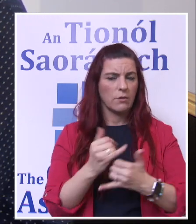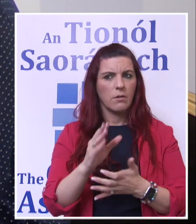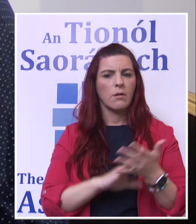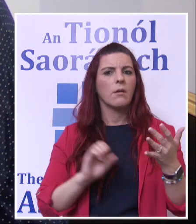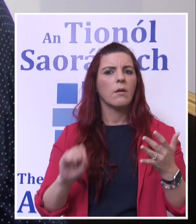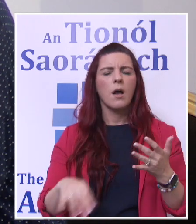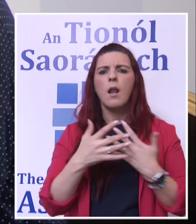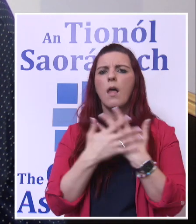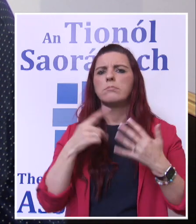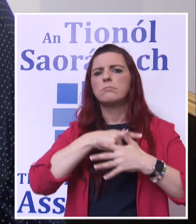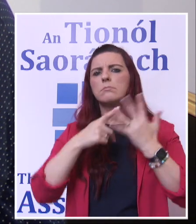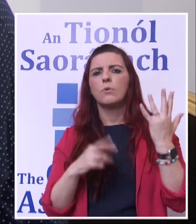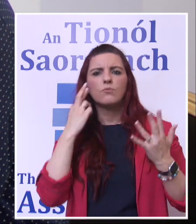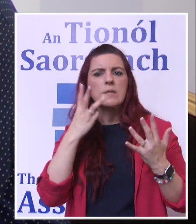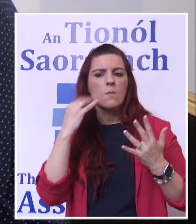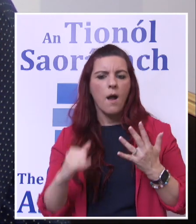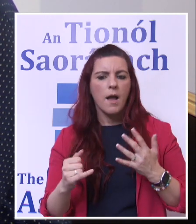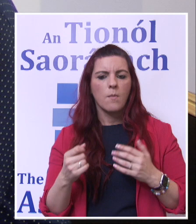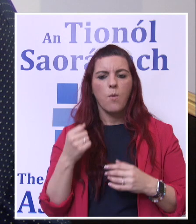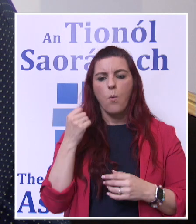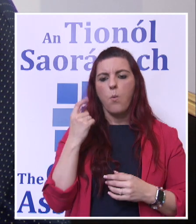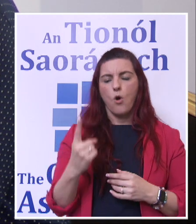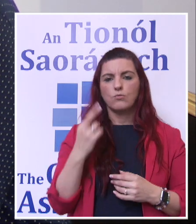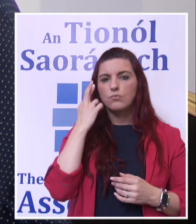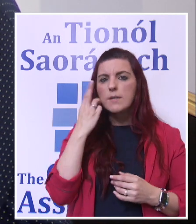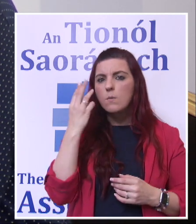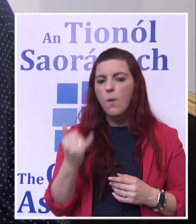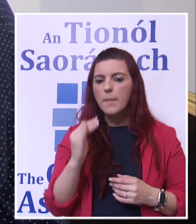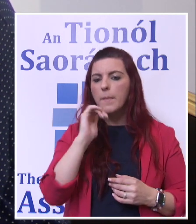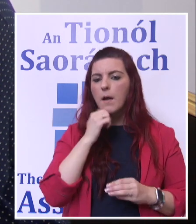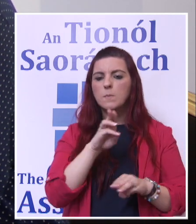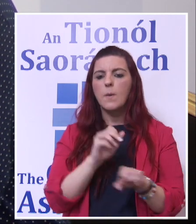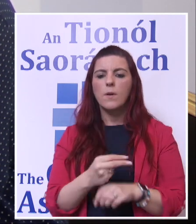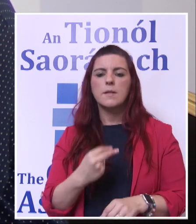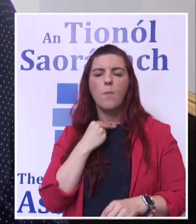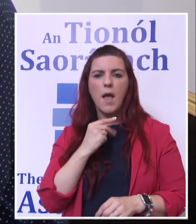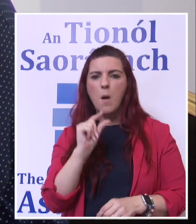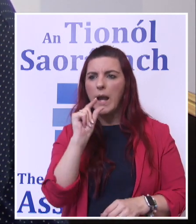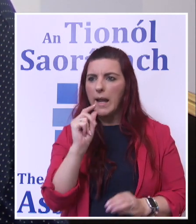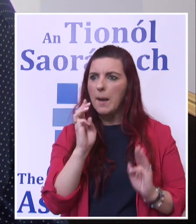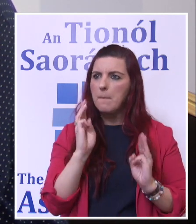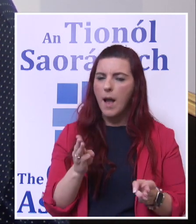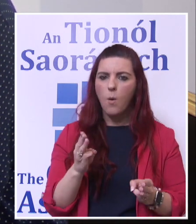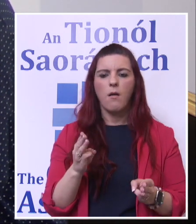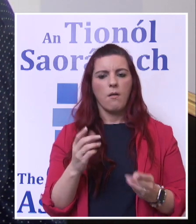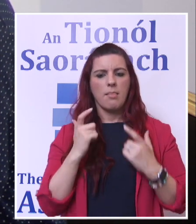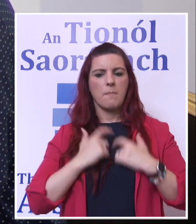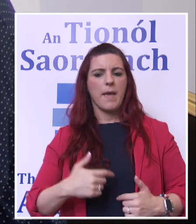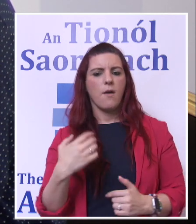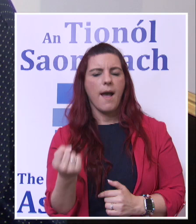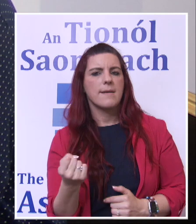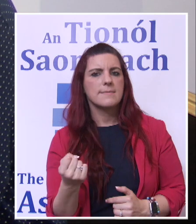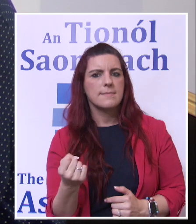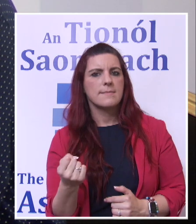of reasons behind this, but one was that people were disappointed by how little power Martin Rees